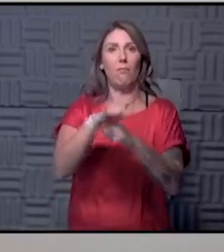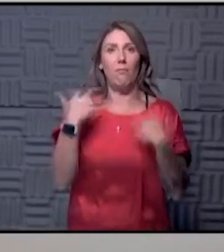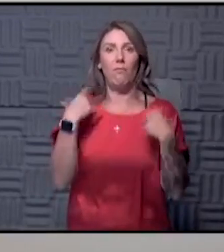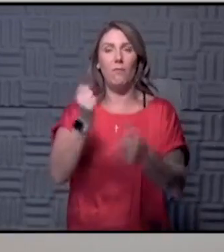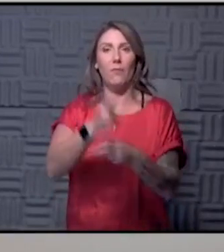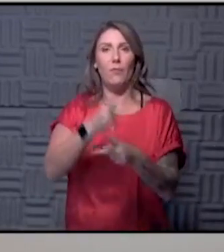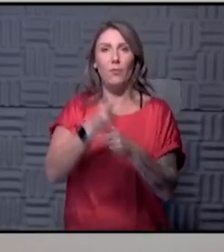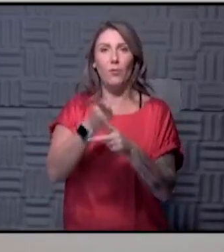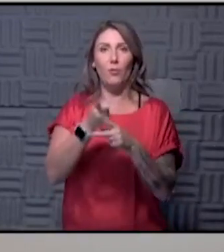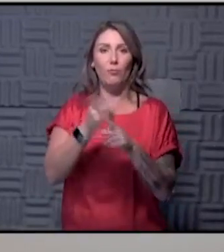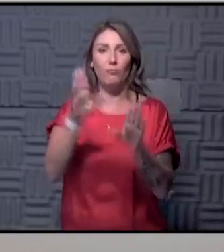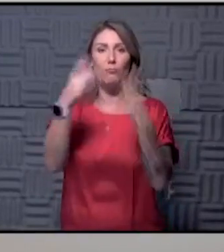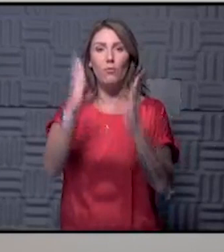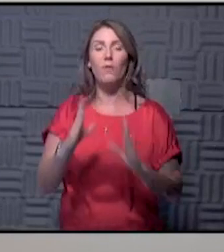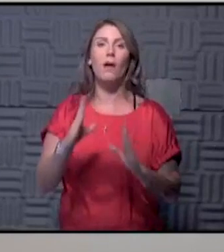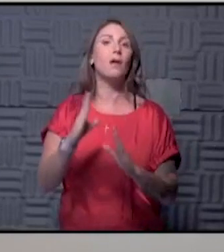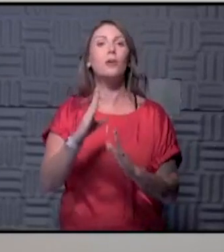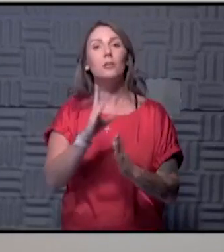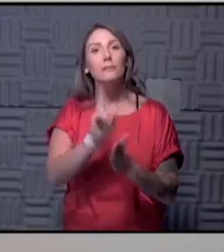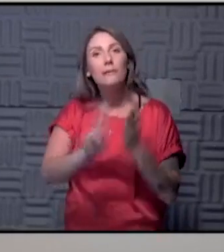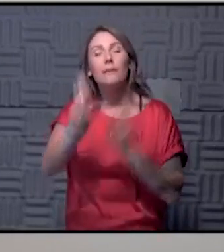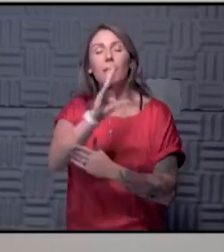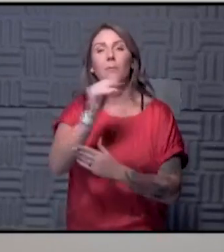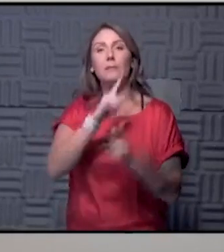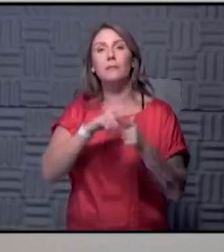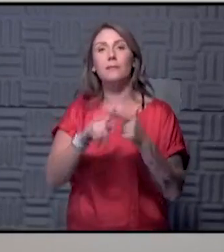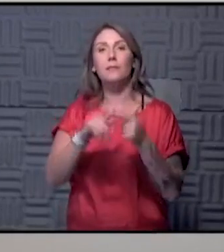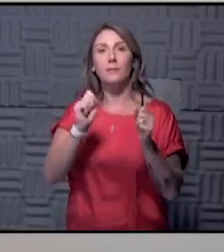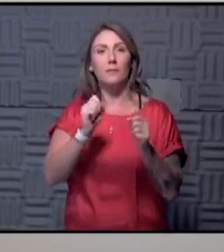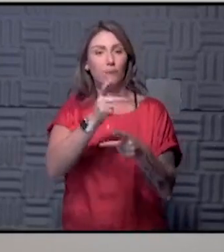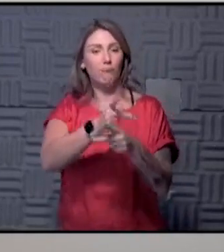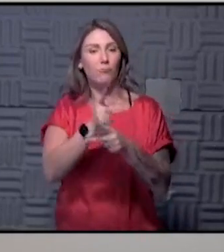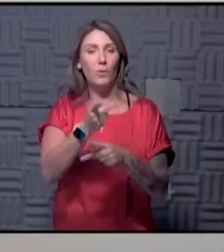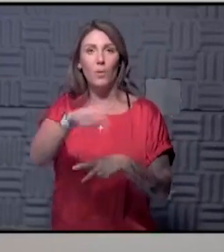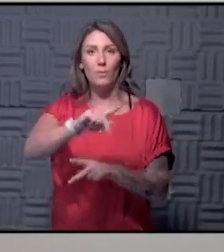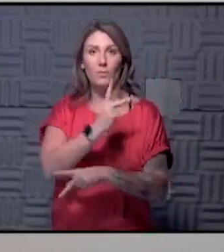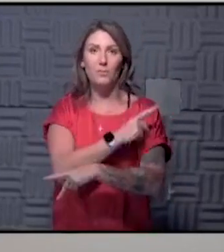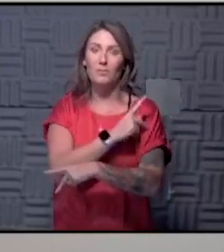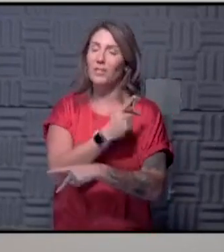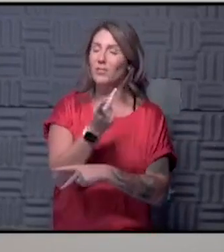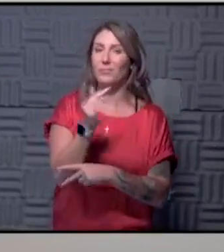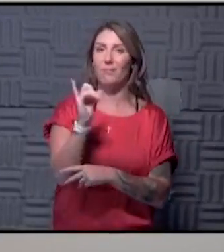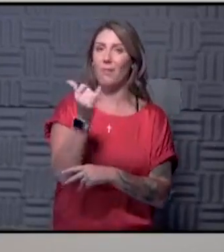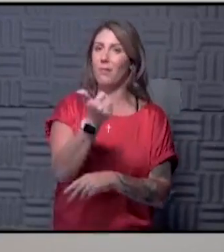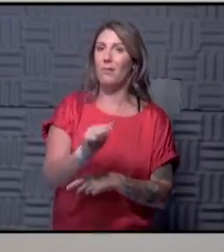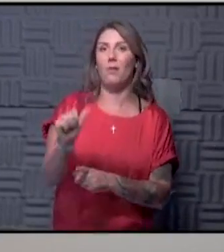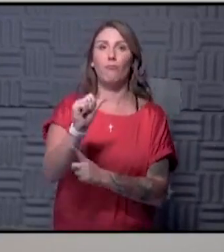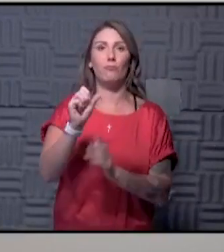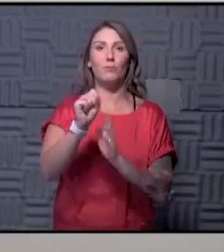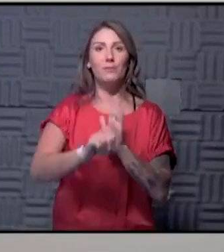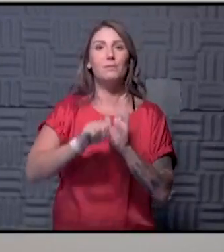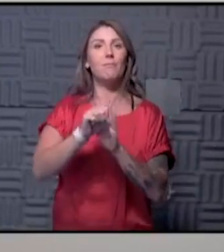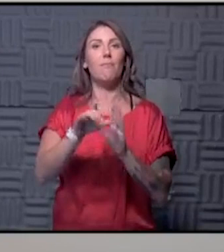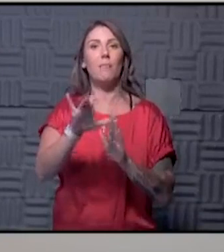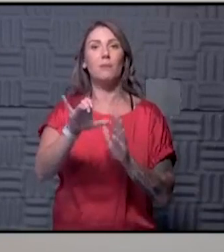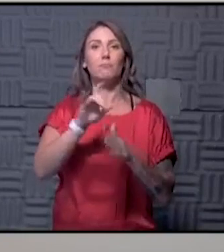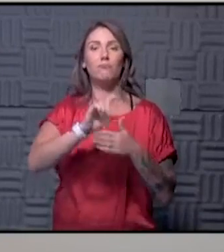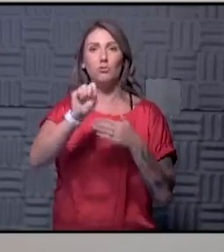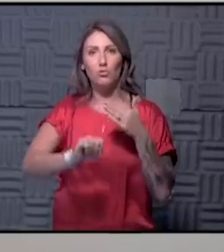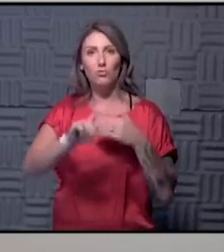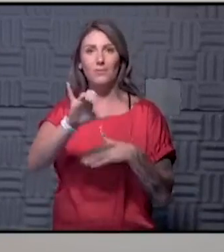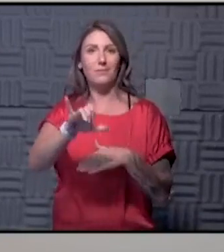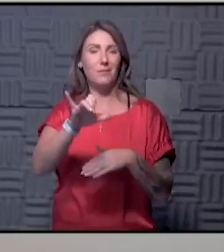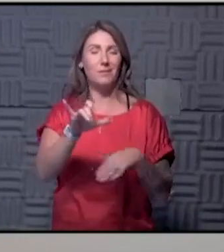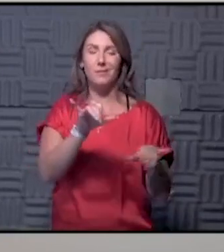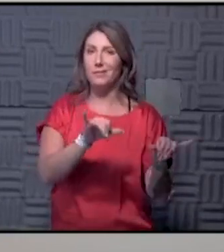and allow them to serve those patients' needs as they would need to do in any other semester is critically important as well. And so